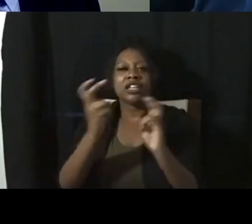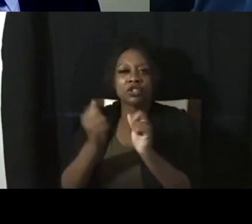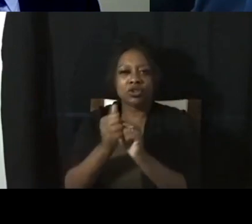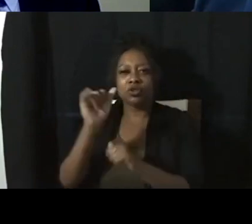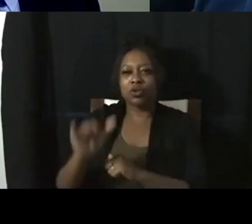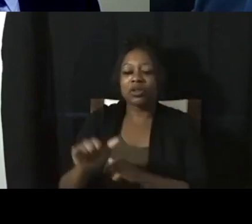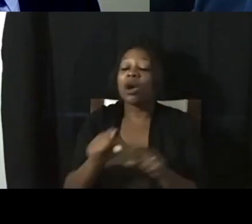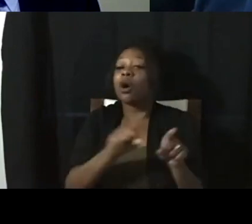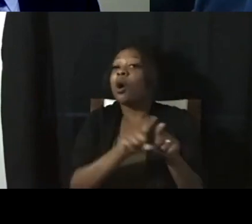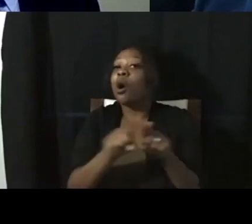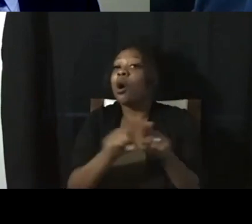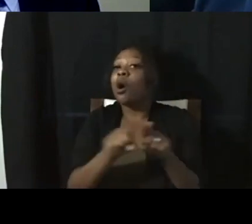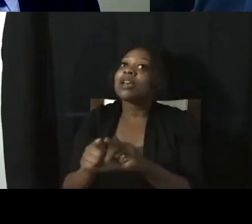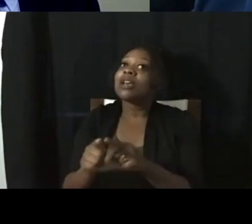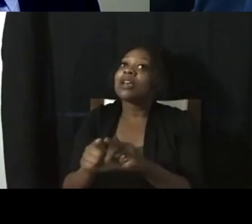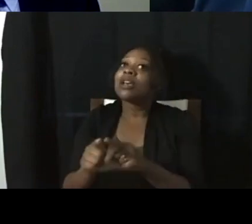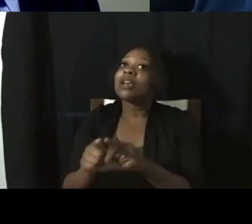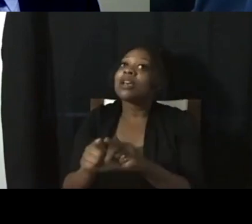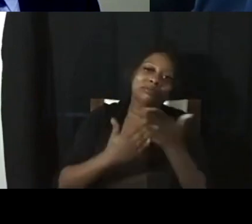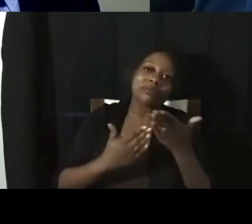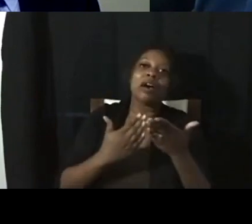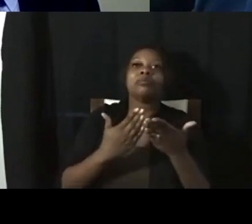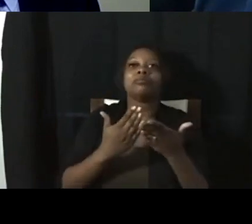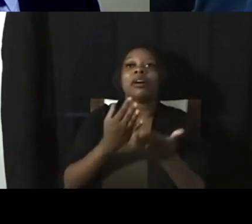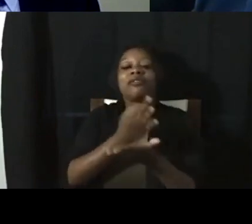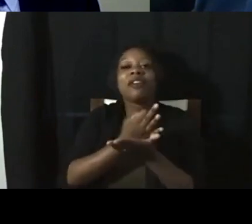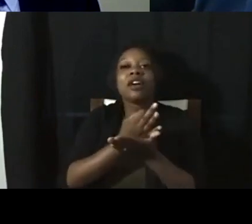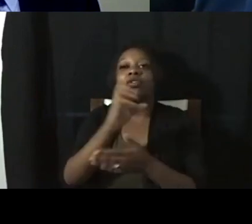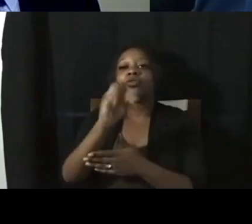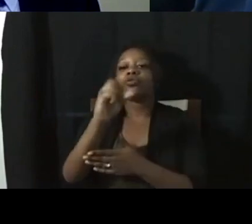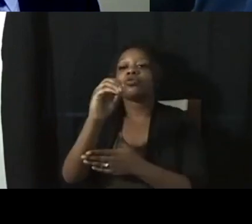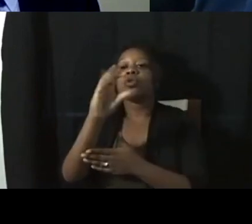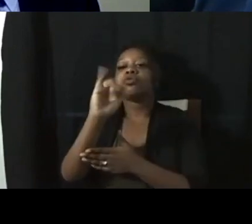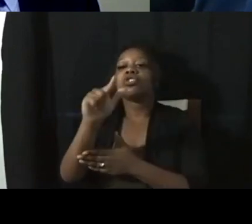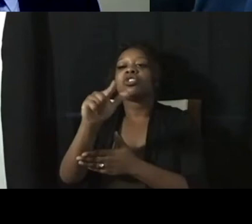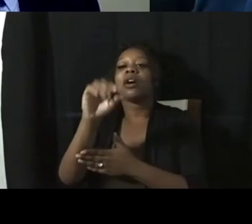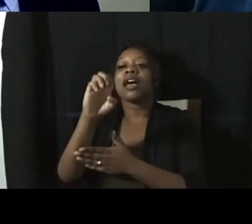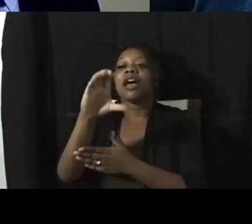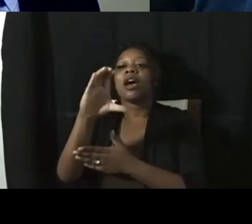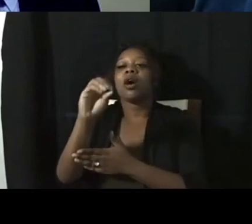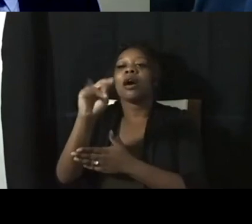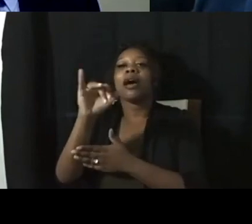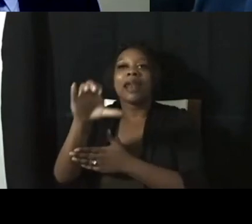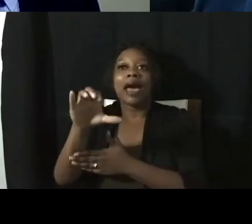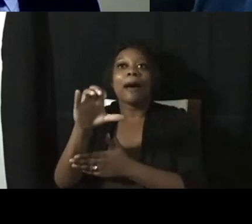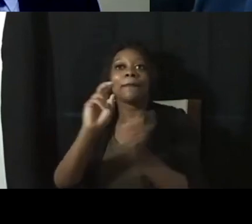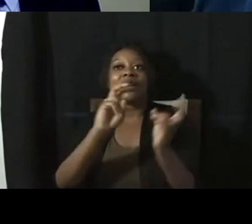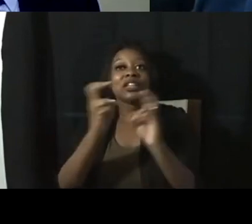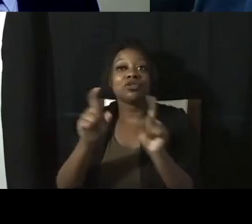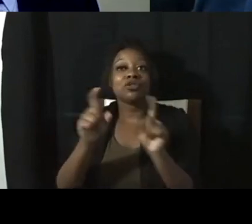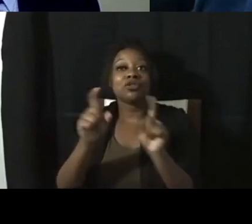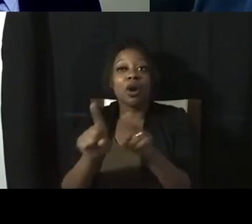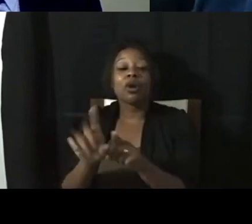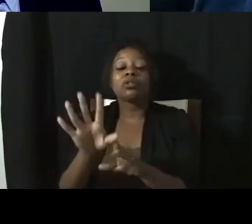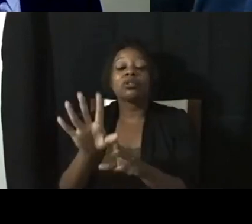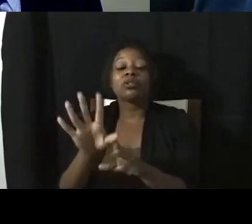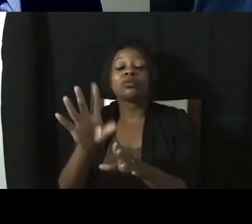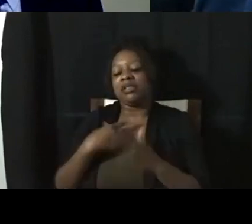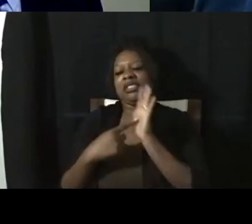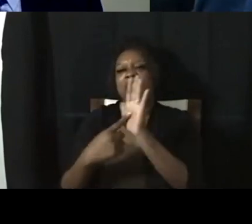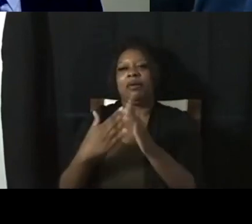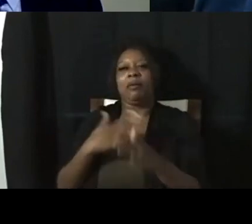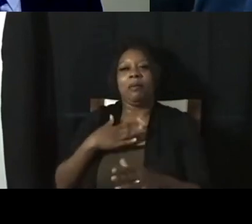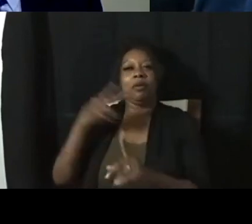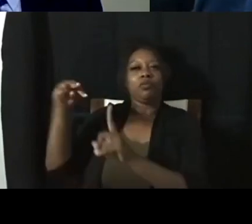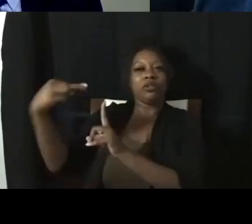socioeconomic intersectional issues as well. Let me give you an example from my perspective. I mentioned before